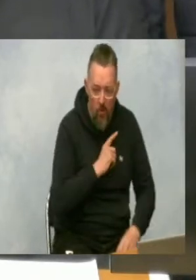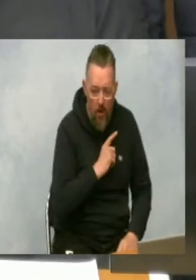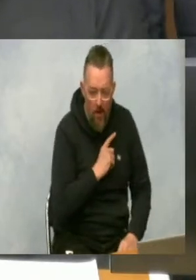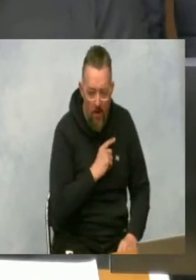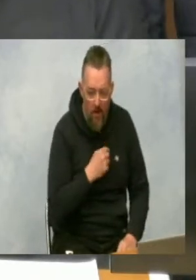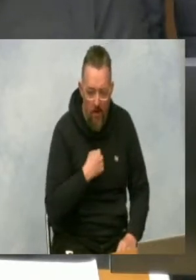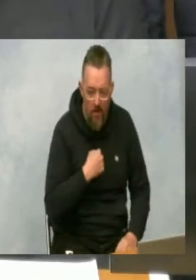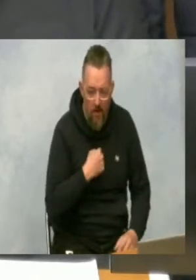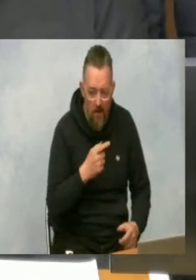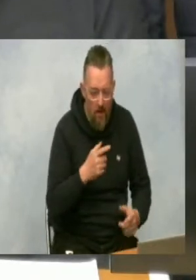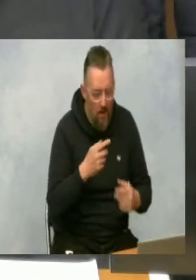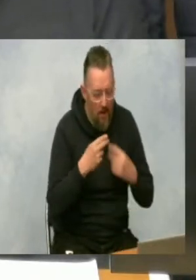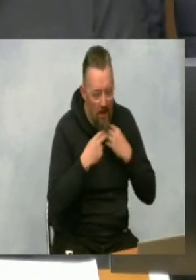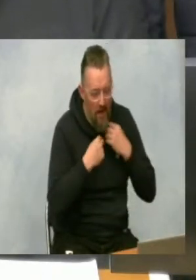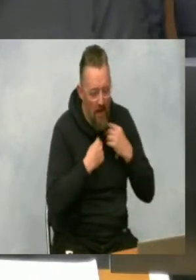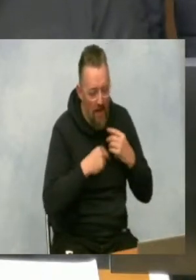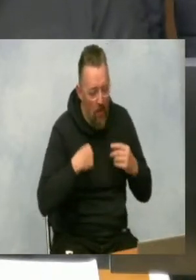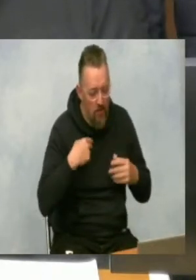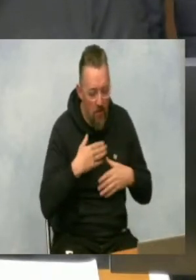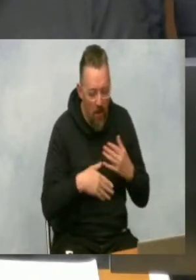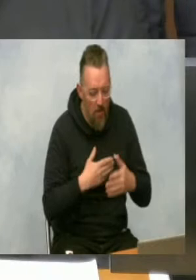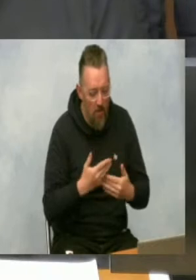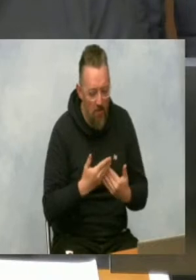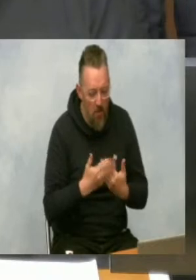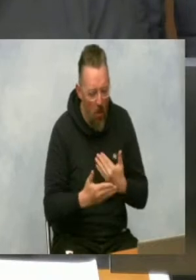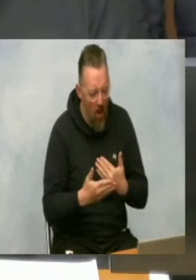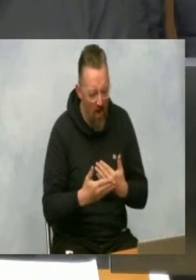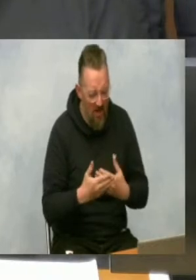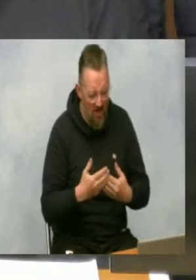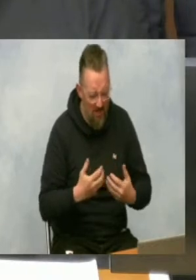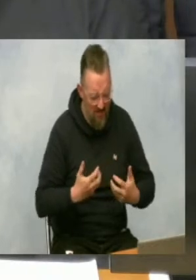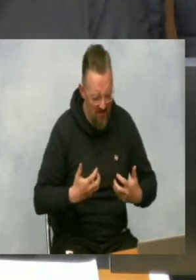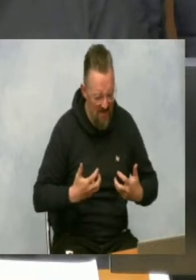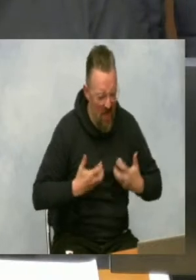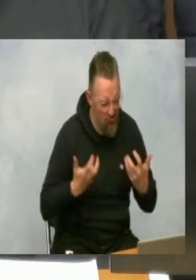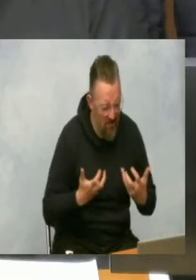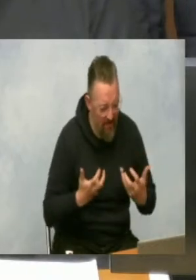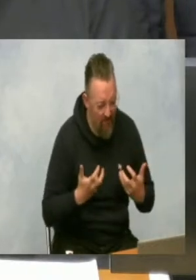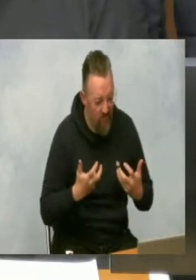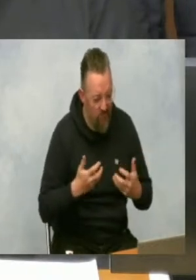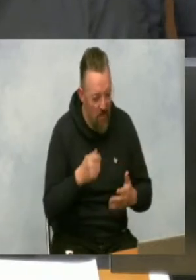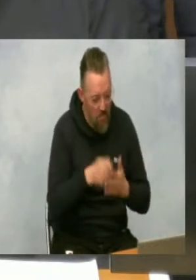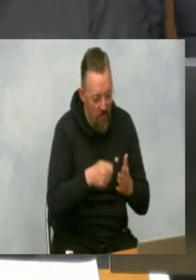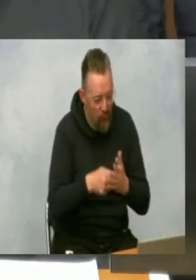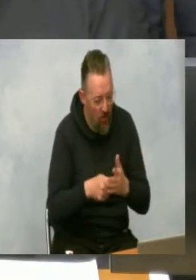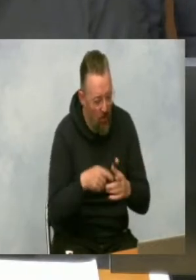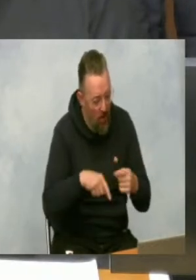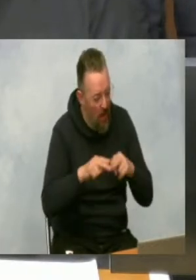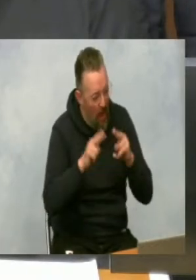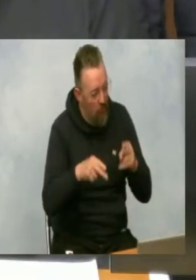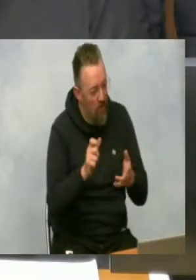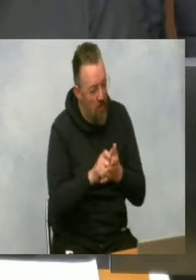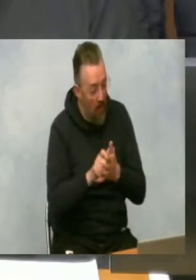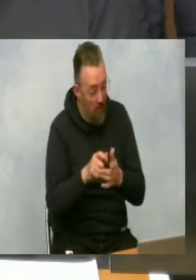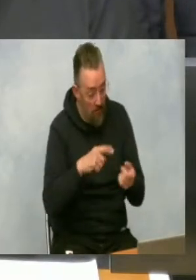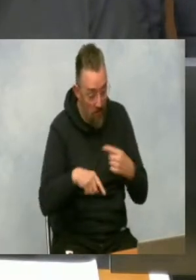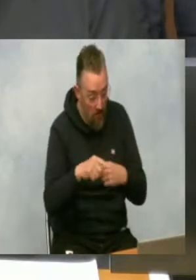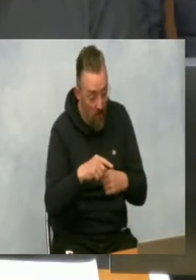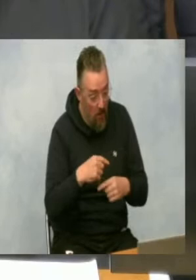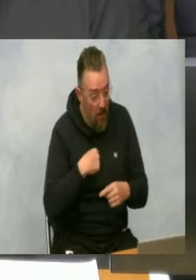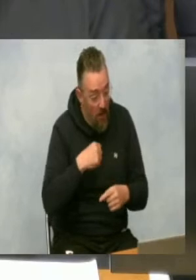where the council becomes a more aggressive purchaser in the local housing market. And as we know